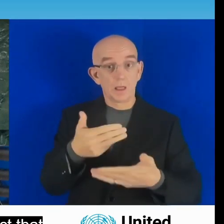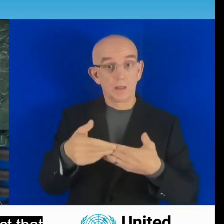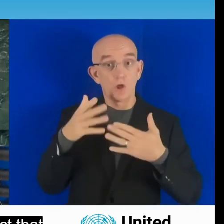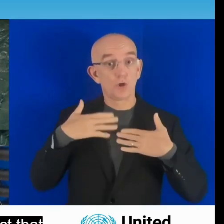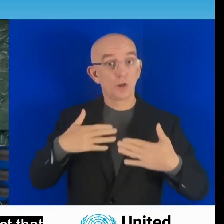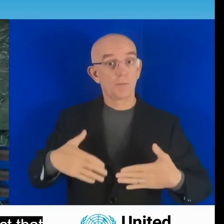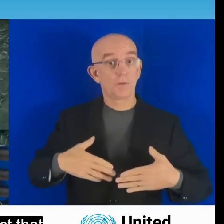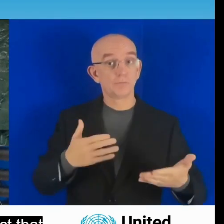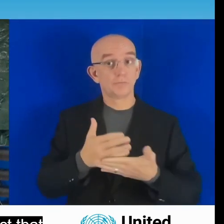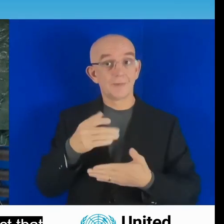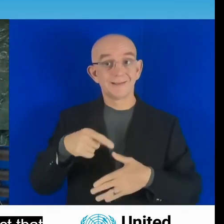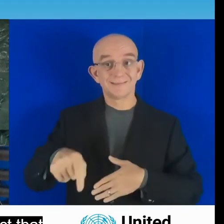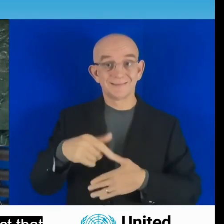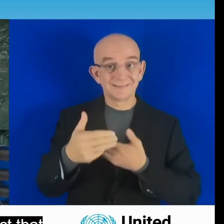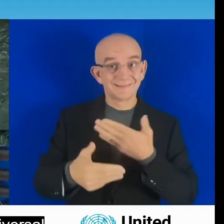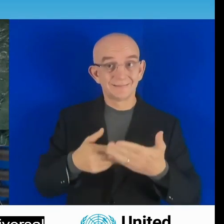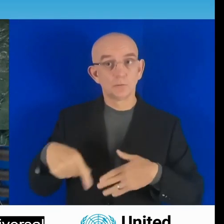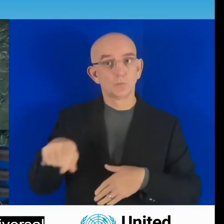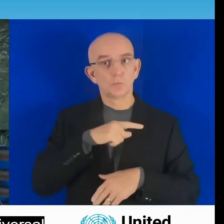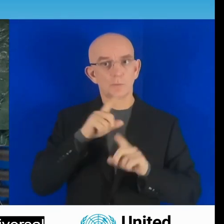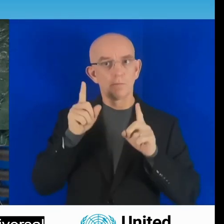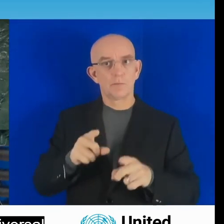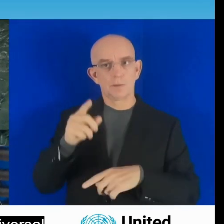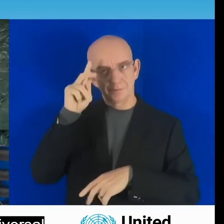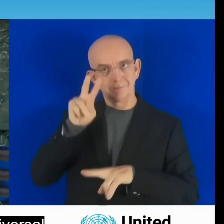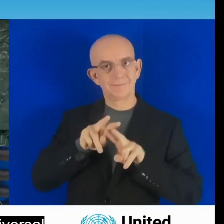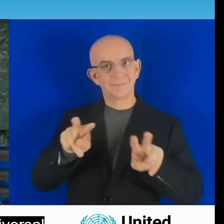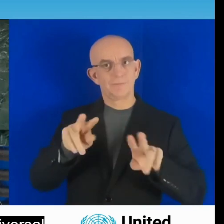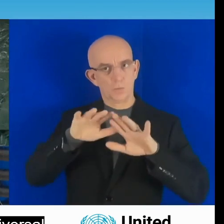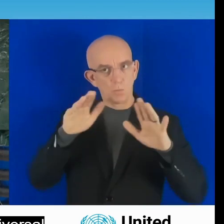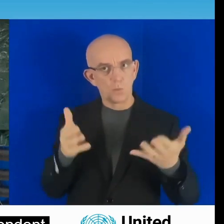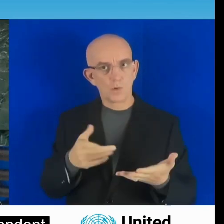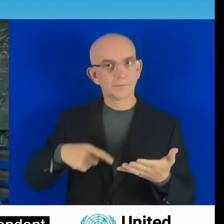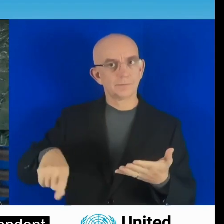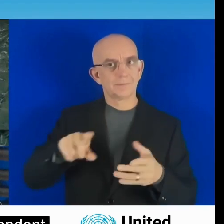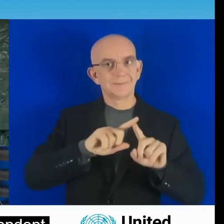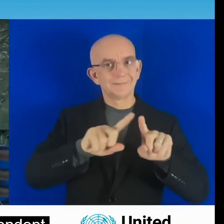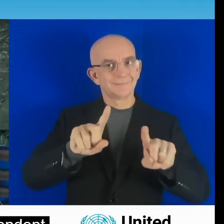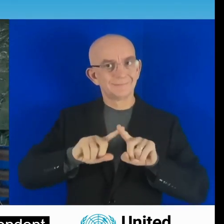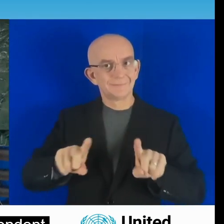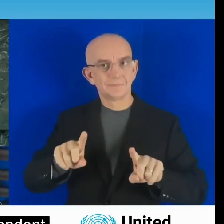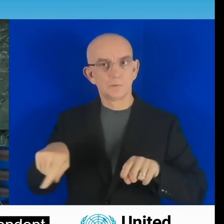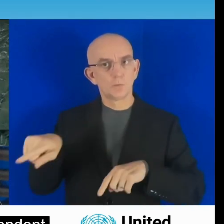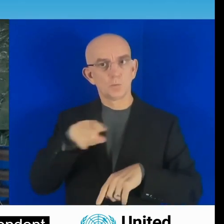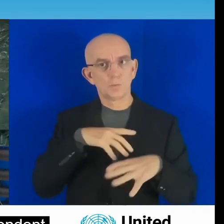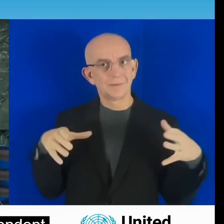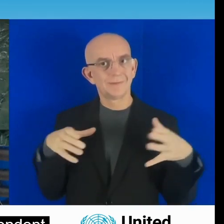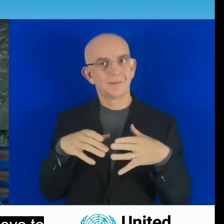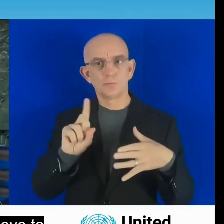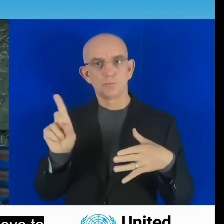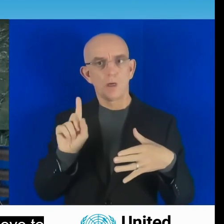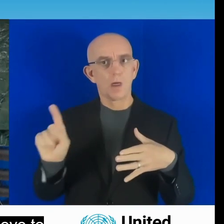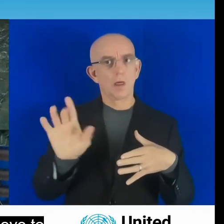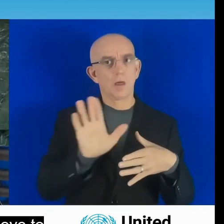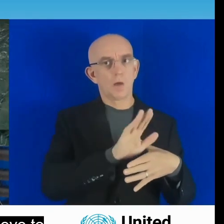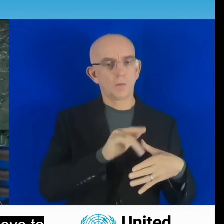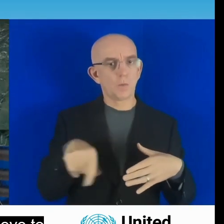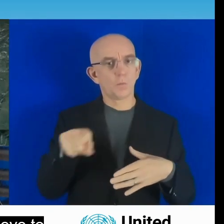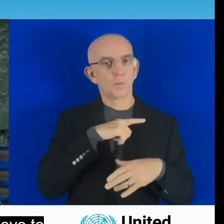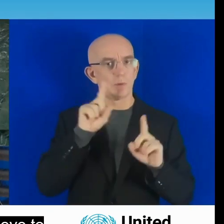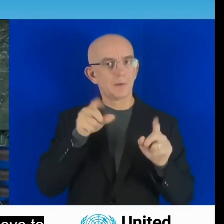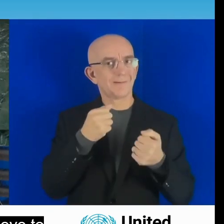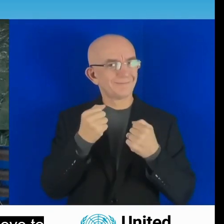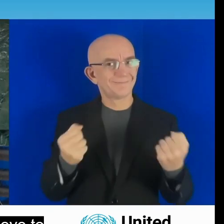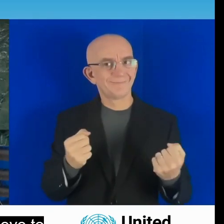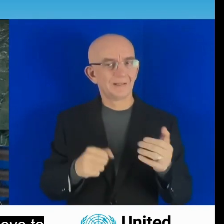independent. We cannot turn a blind eye to serious and gross violations of human rights in one part of the world, while we call for human